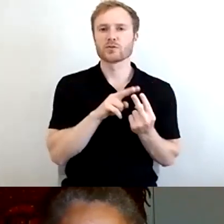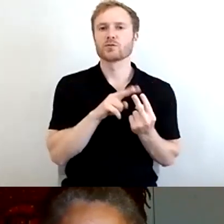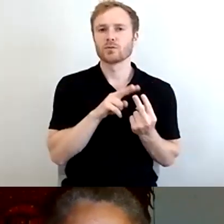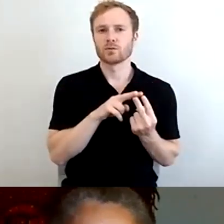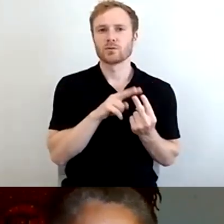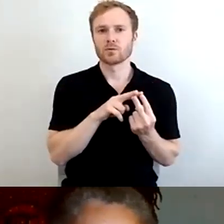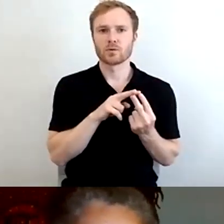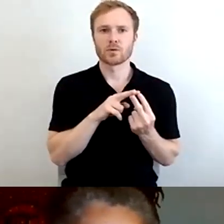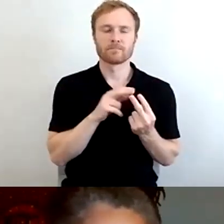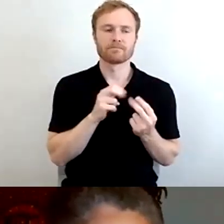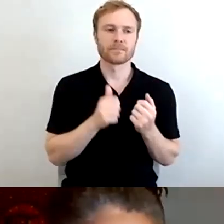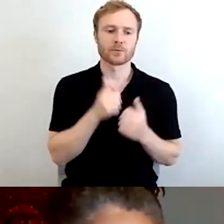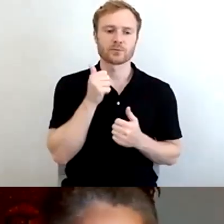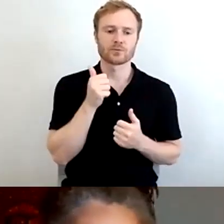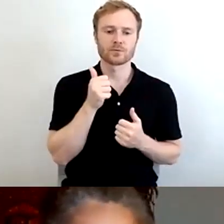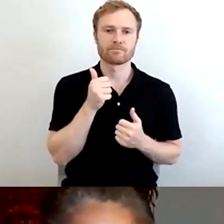most